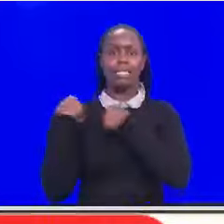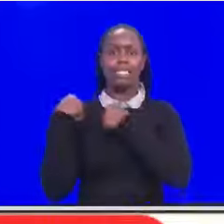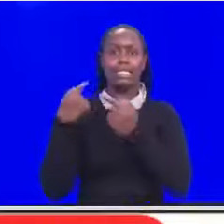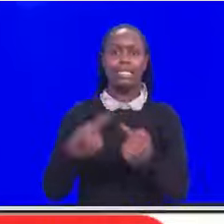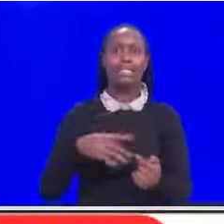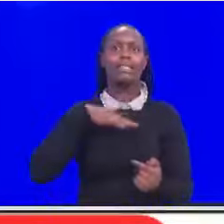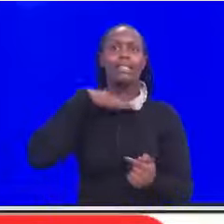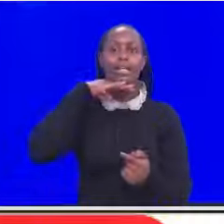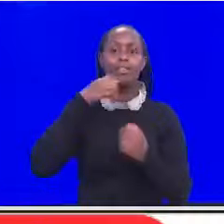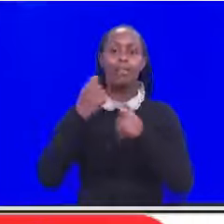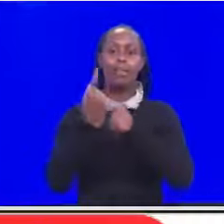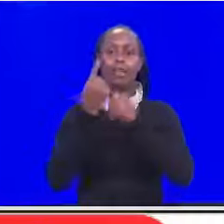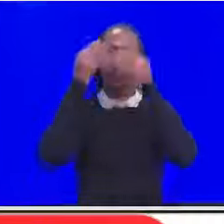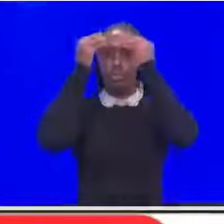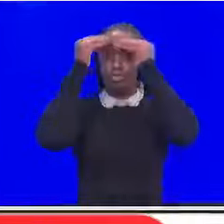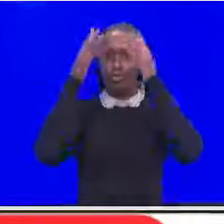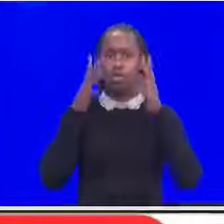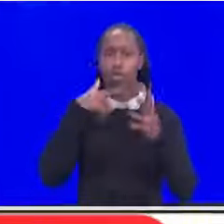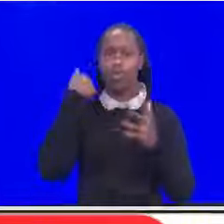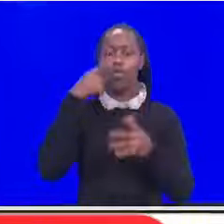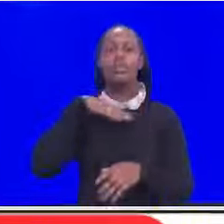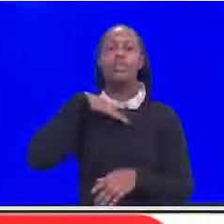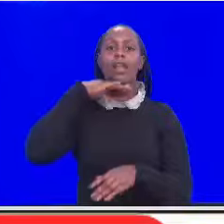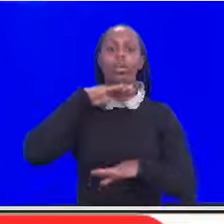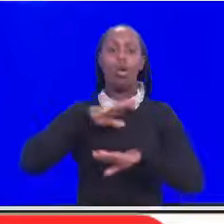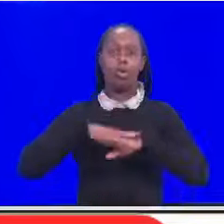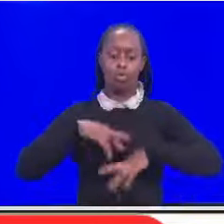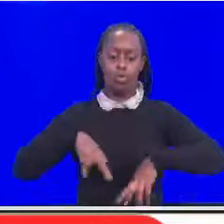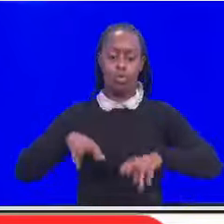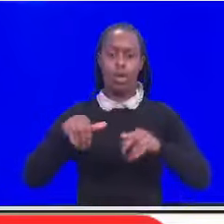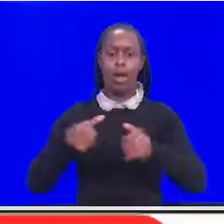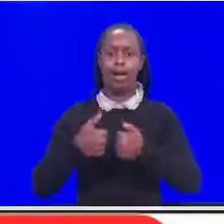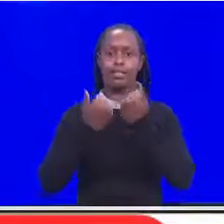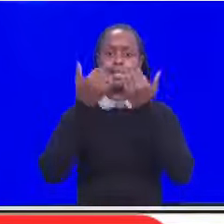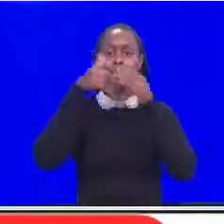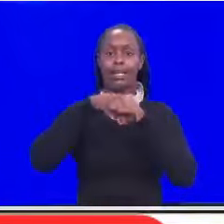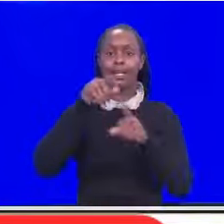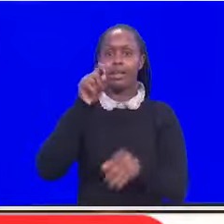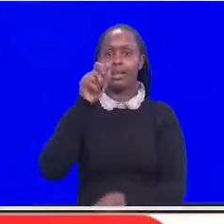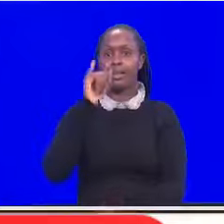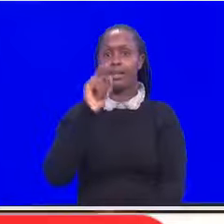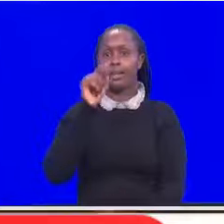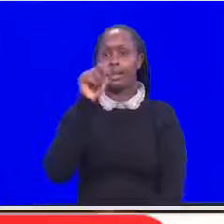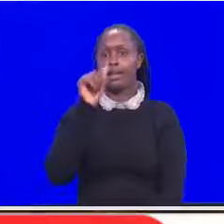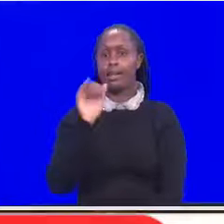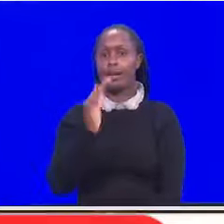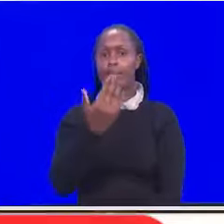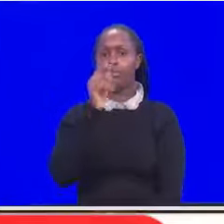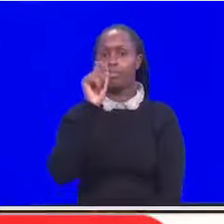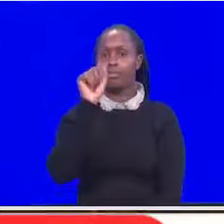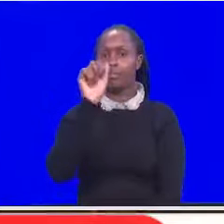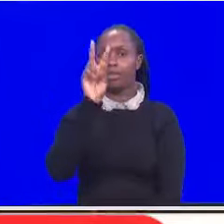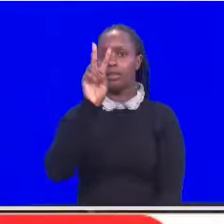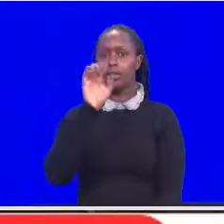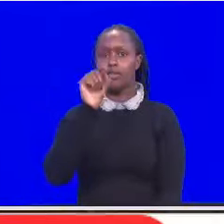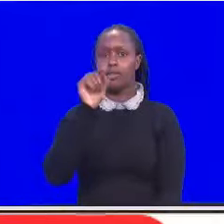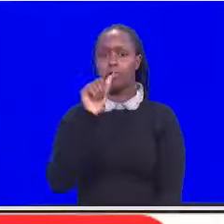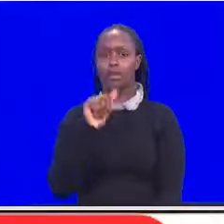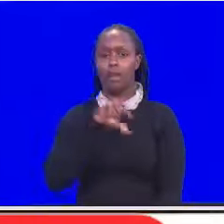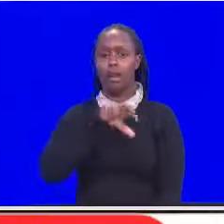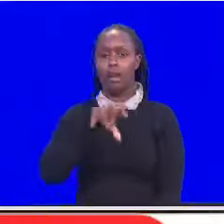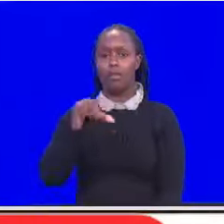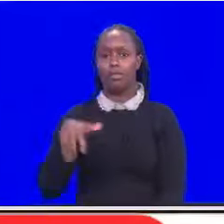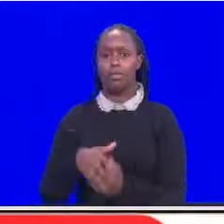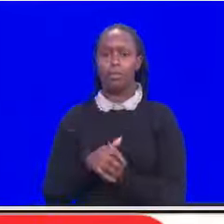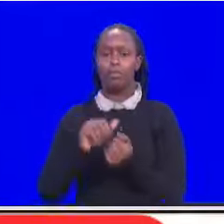11 students killed in a road accident at Maungu area tied to Taveta County. On Friday